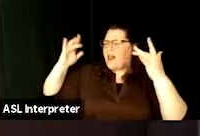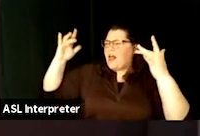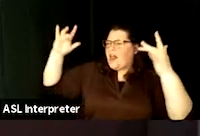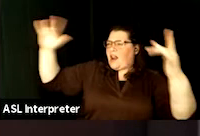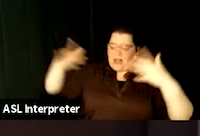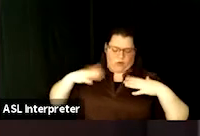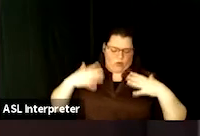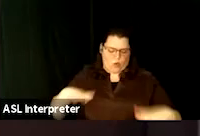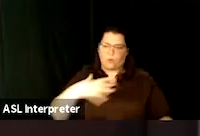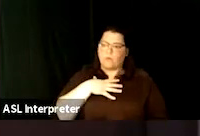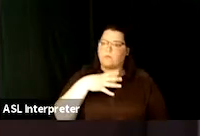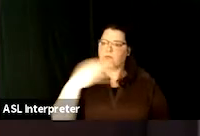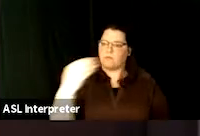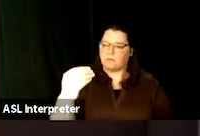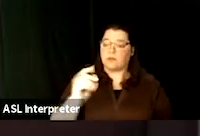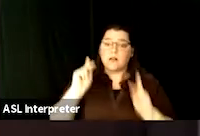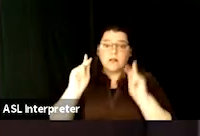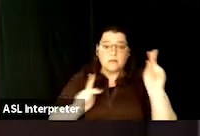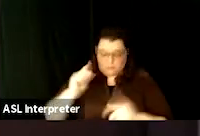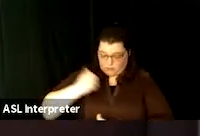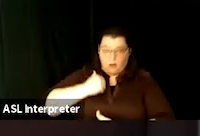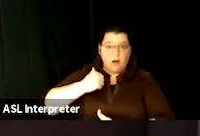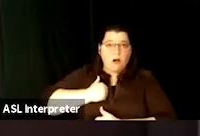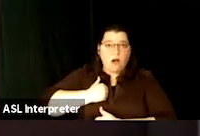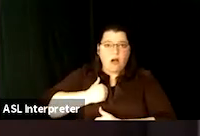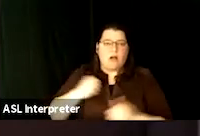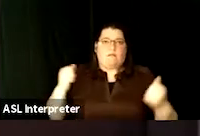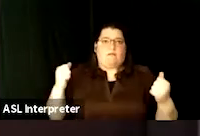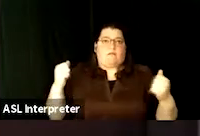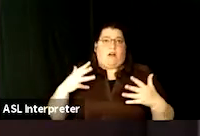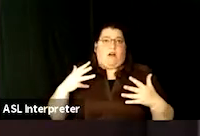women, "Do not be afraid. I know